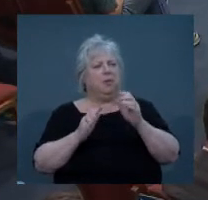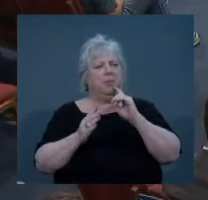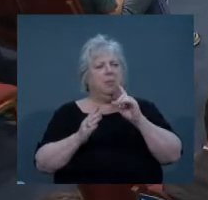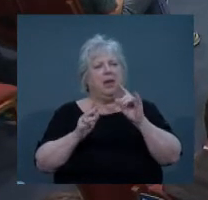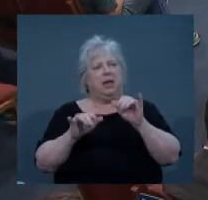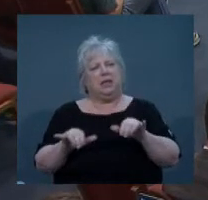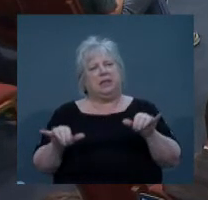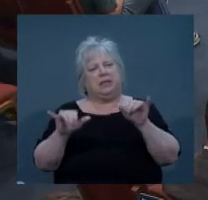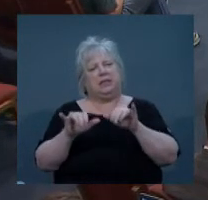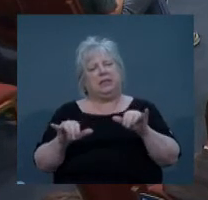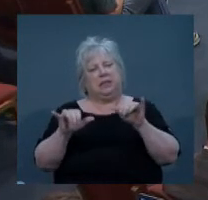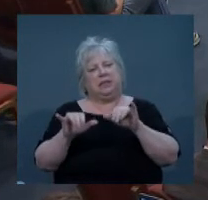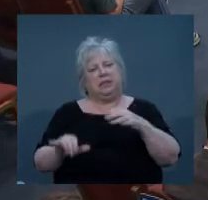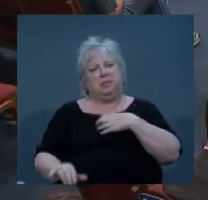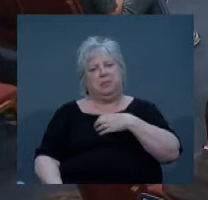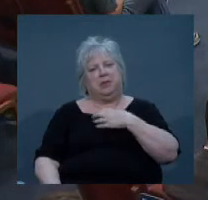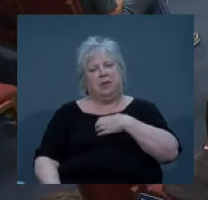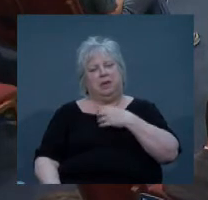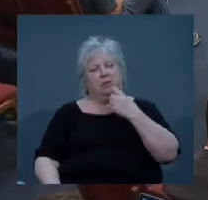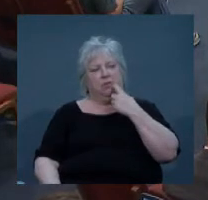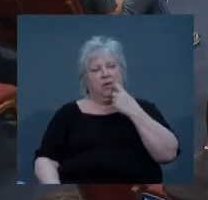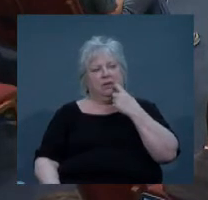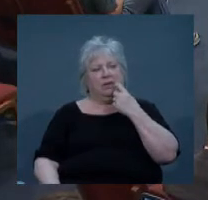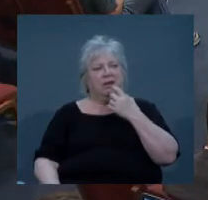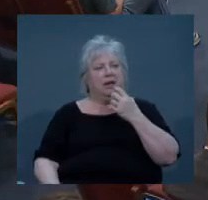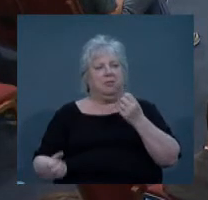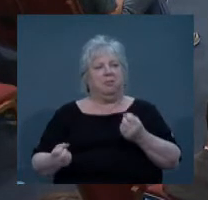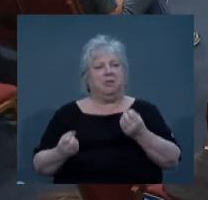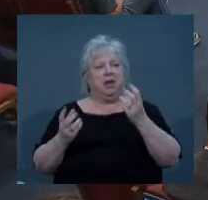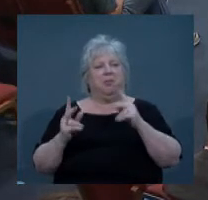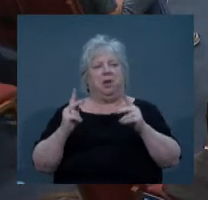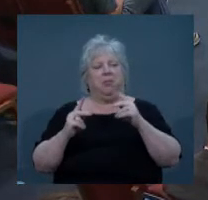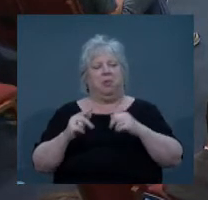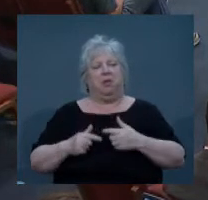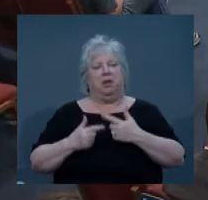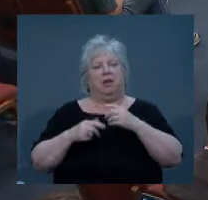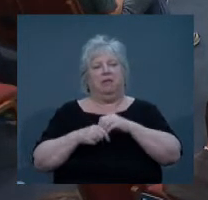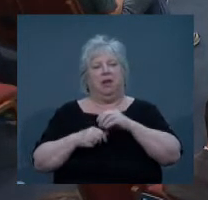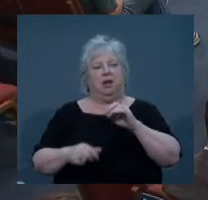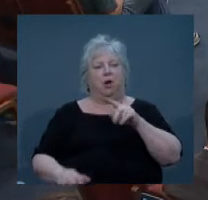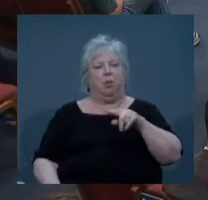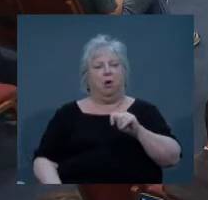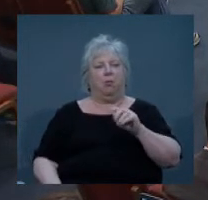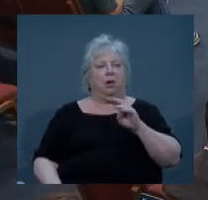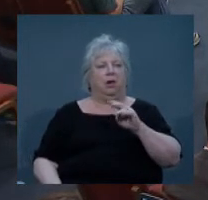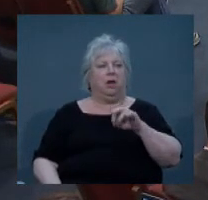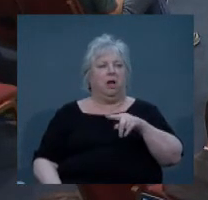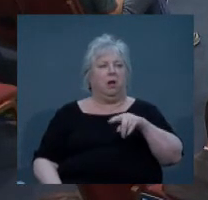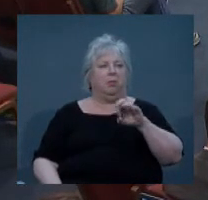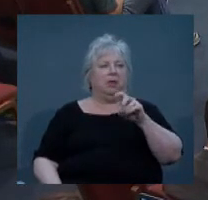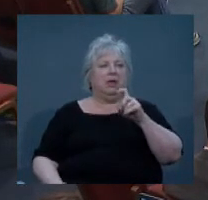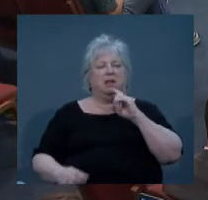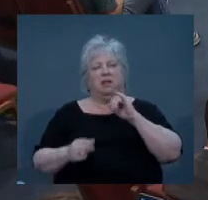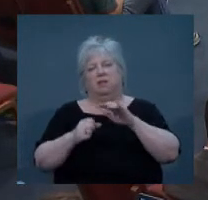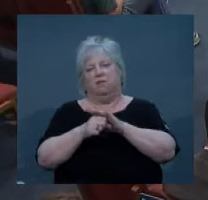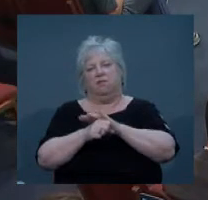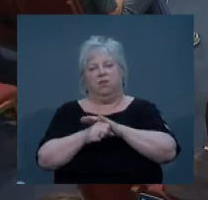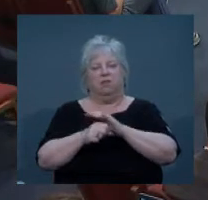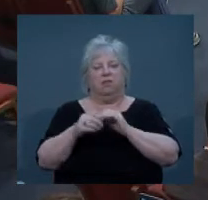consistent complaint recently. A lot of people living in apartment complexes that are filled with mold, and